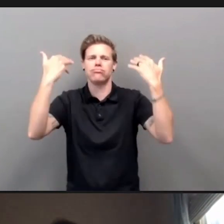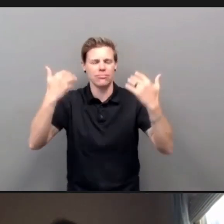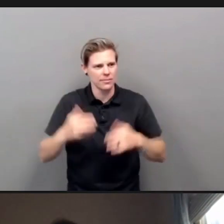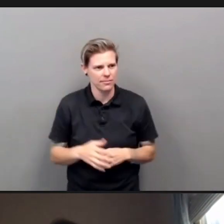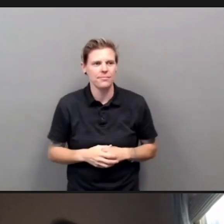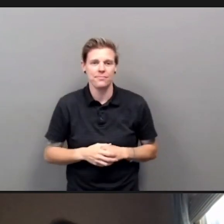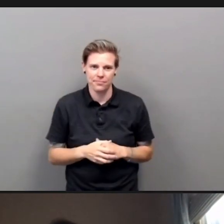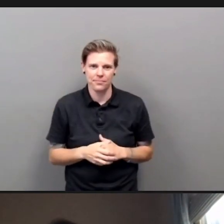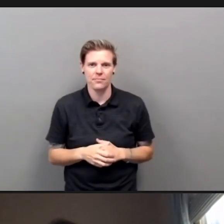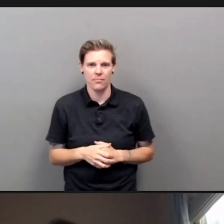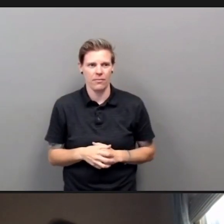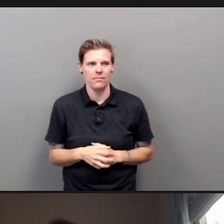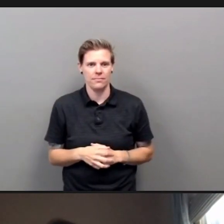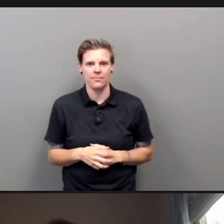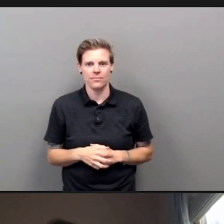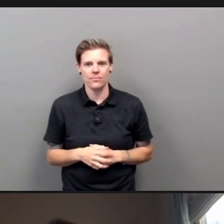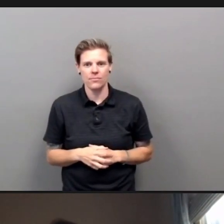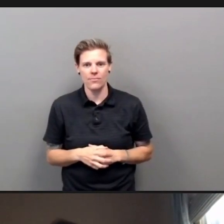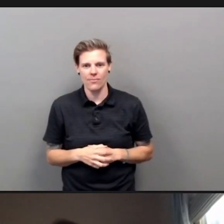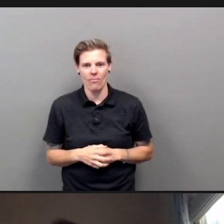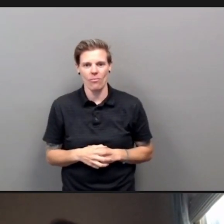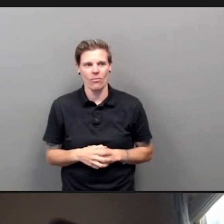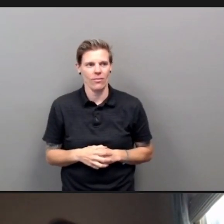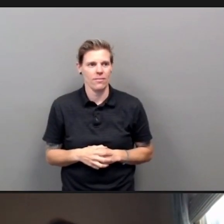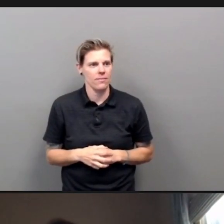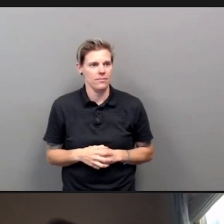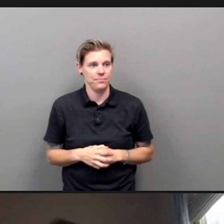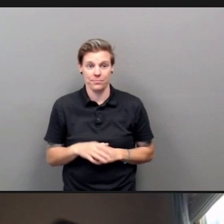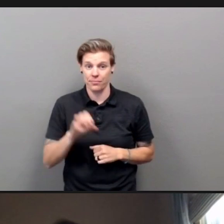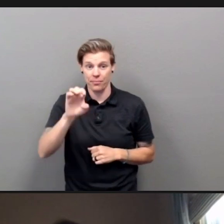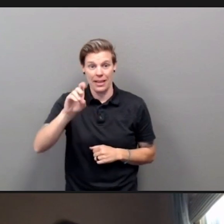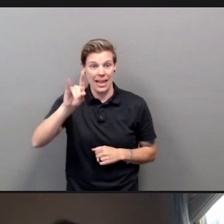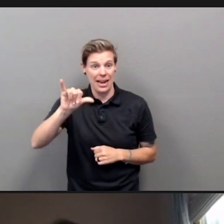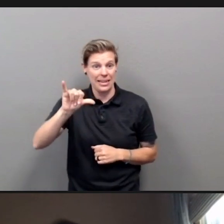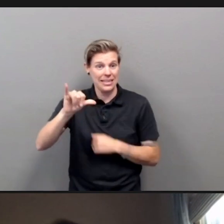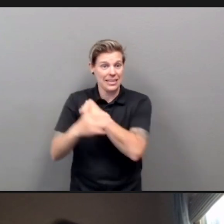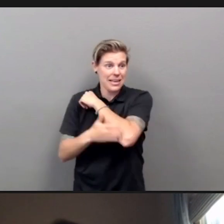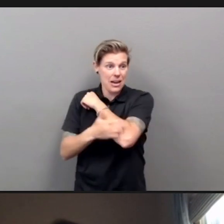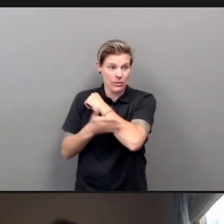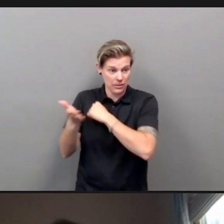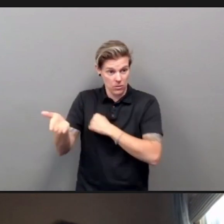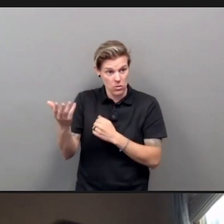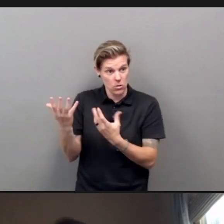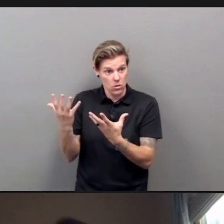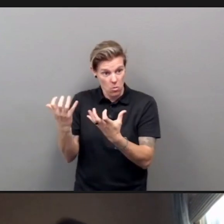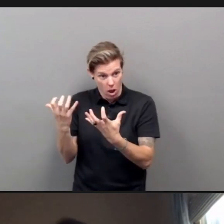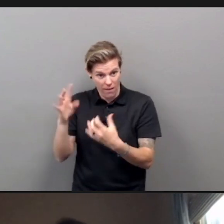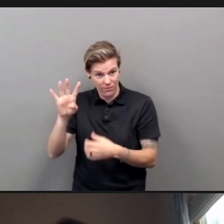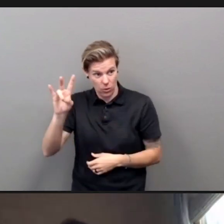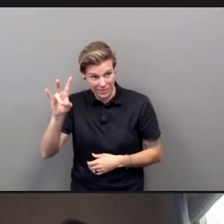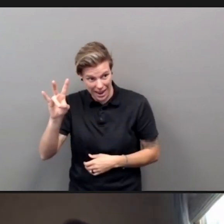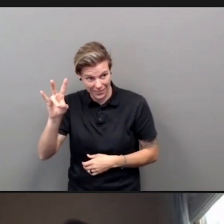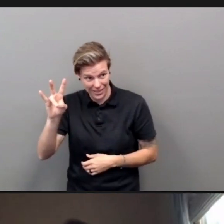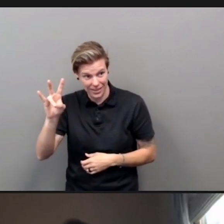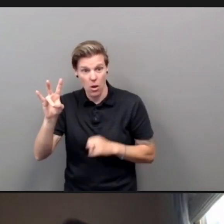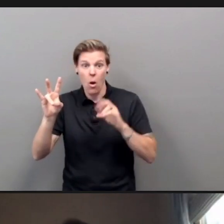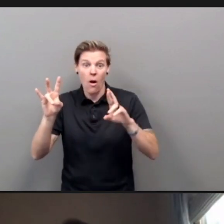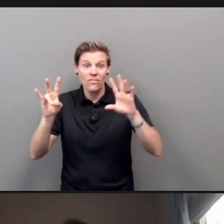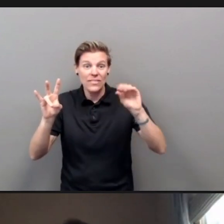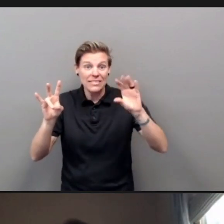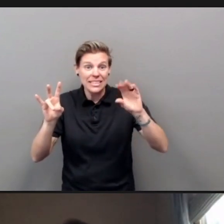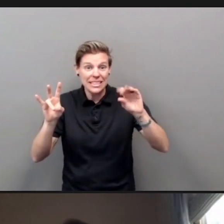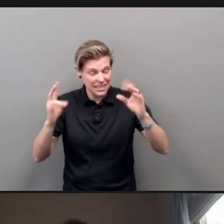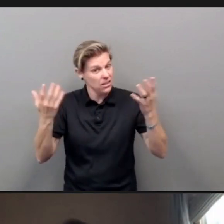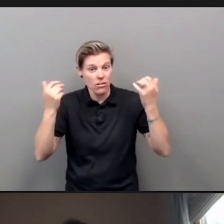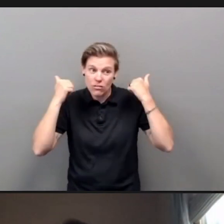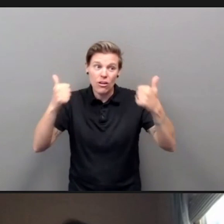happy. I'm just as happy that Eddy County wants to go from 47.6% to 50 as I would be if Los